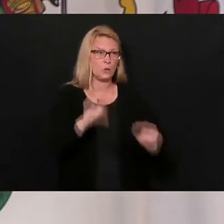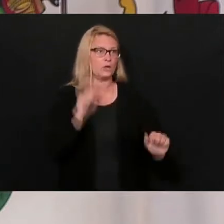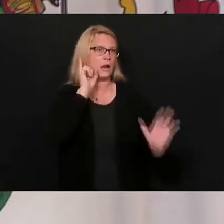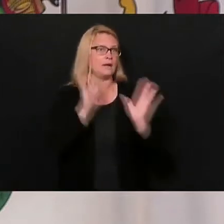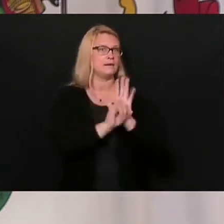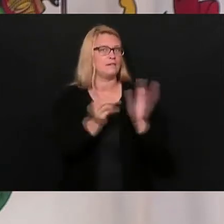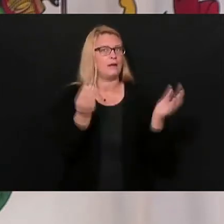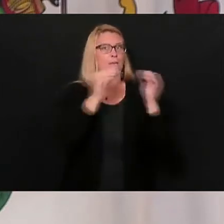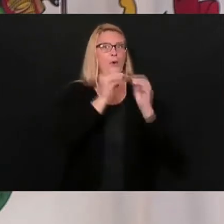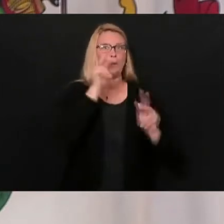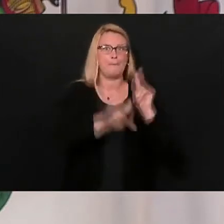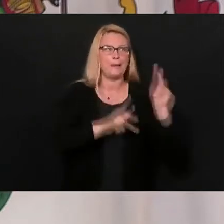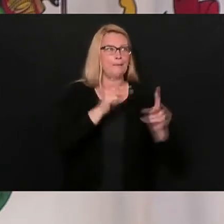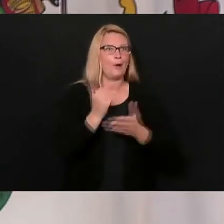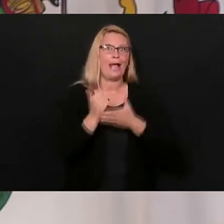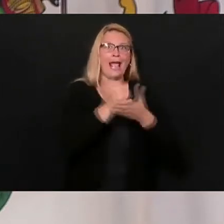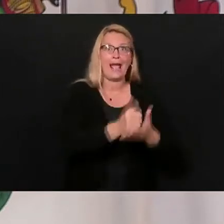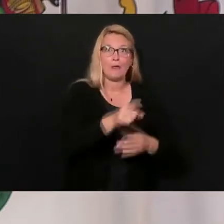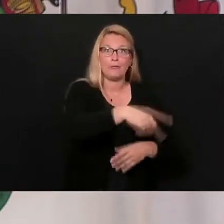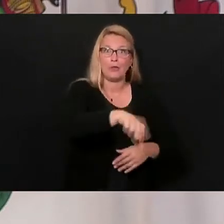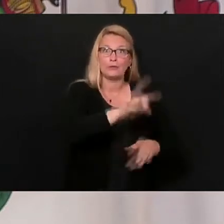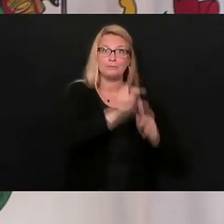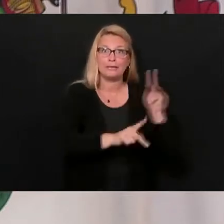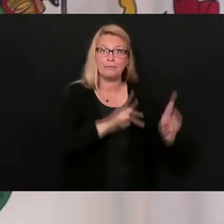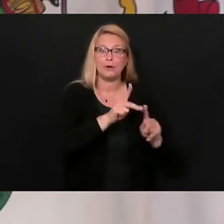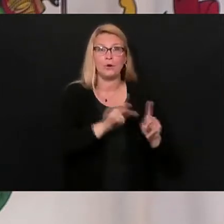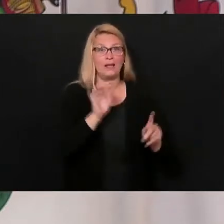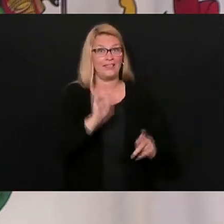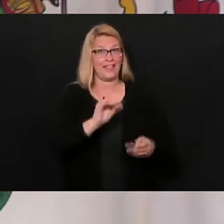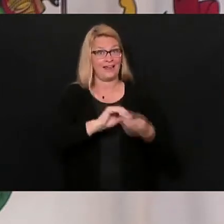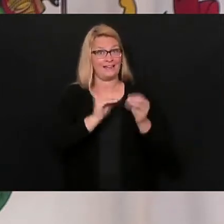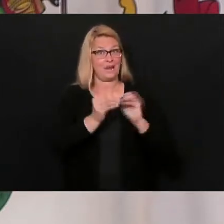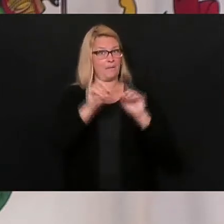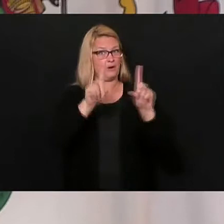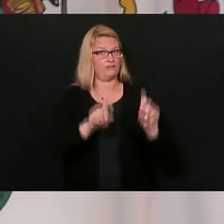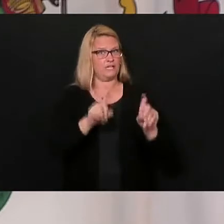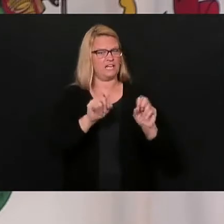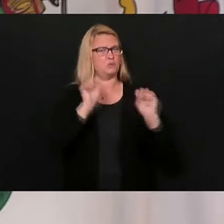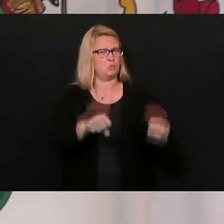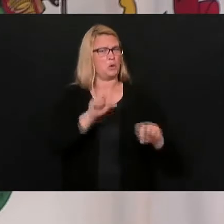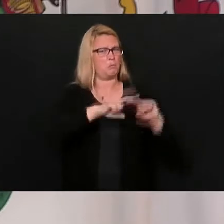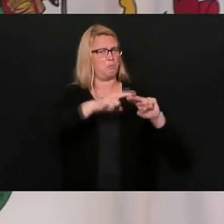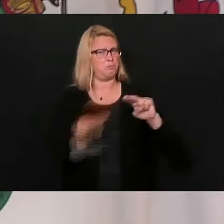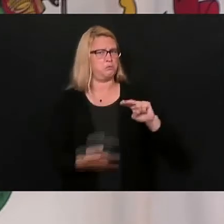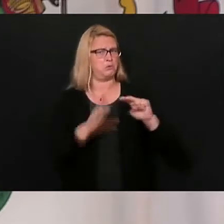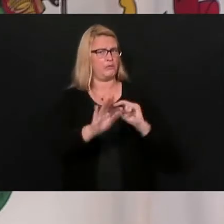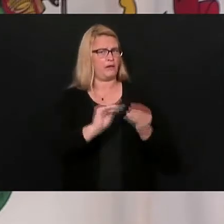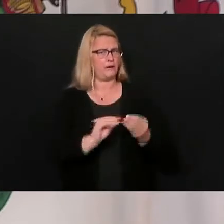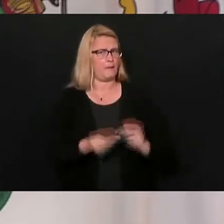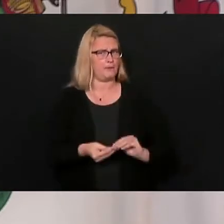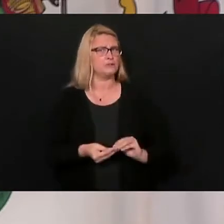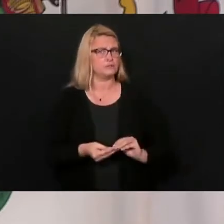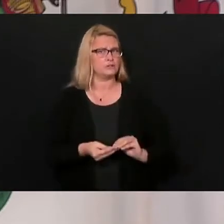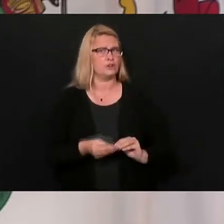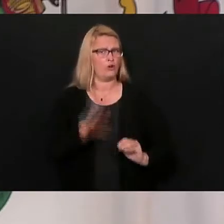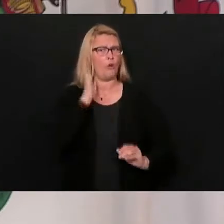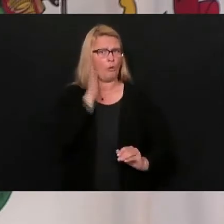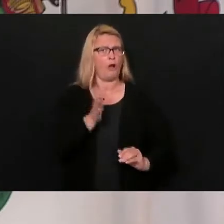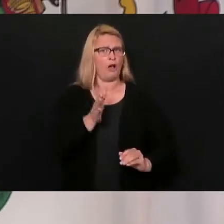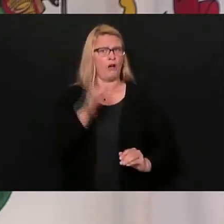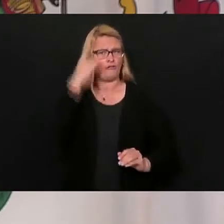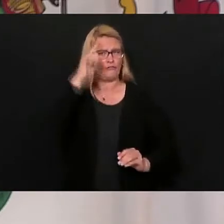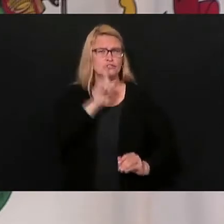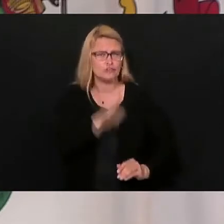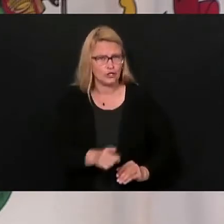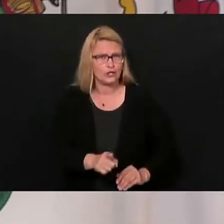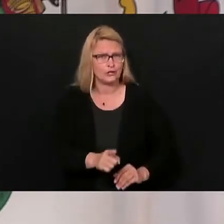been able to help those people. The number of tests would have surely impacted and helped them from their color coding and all